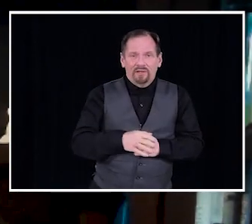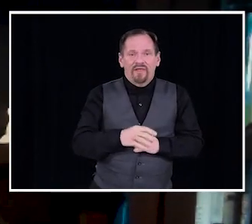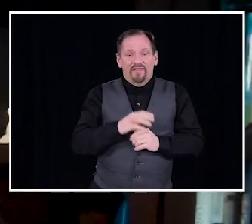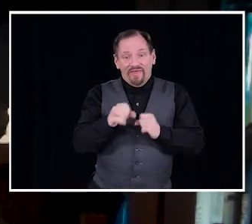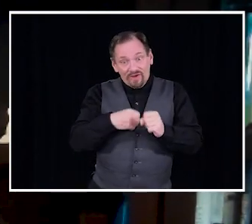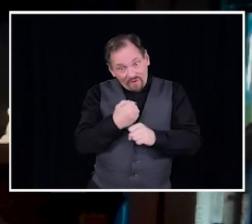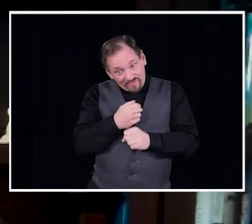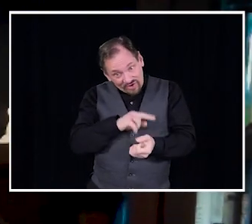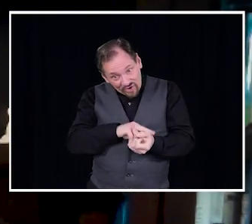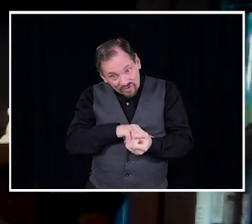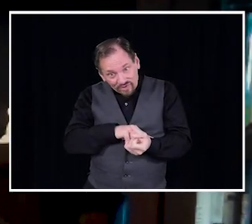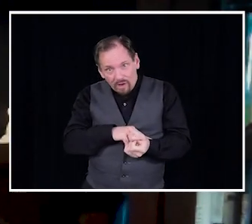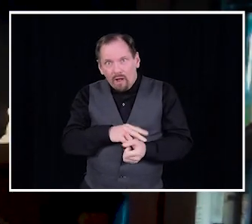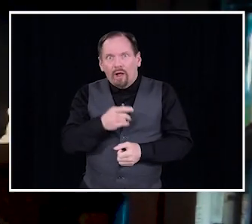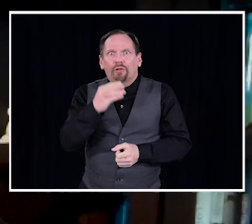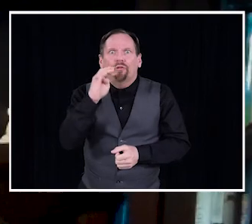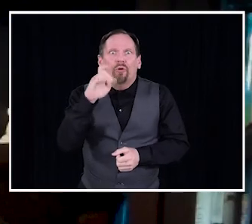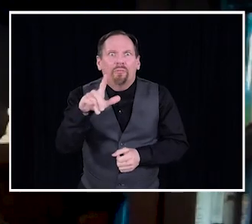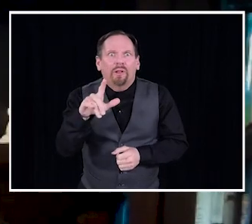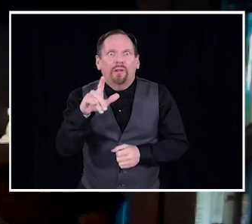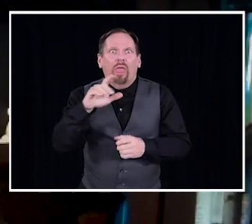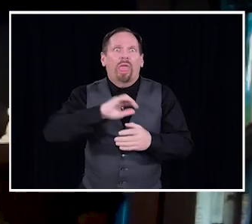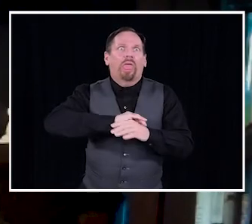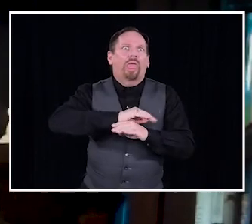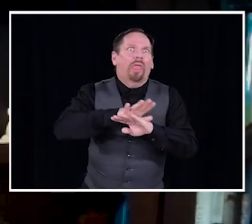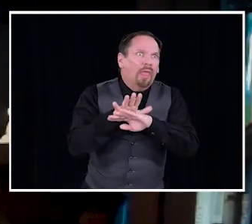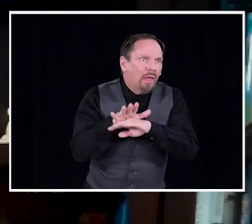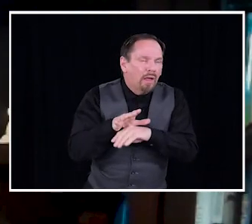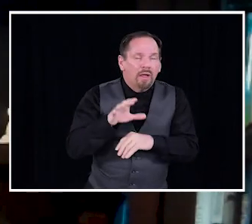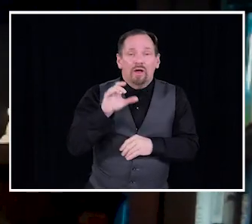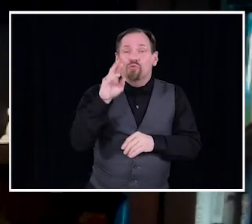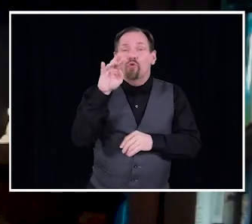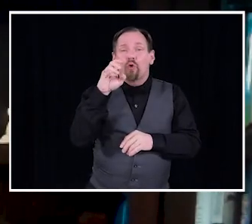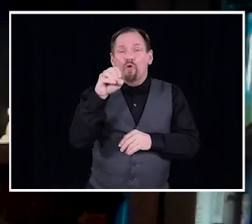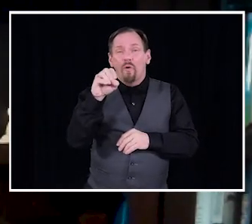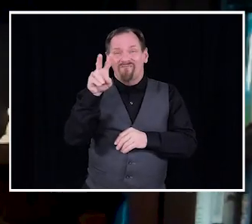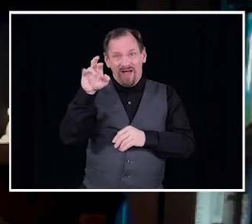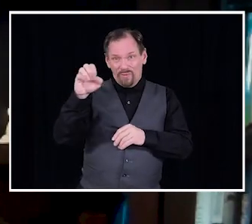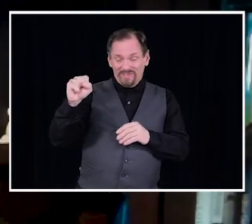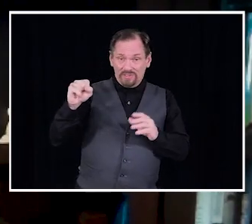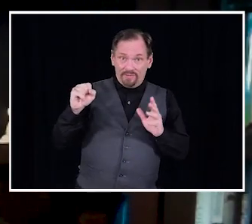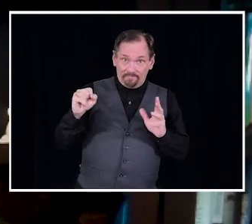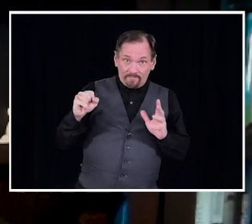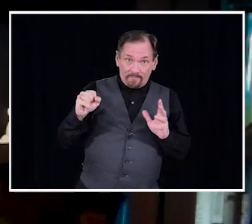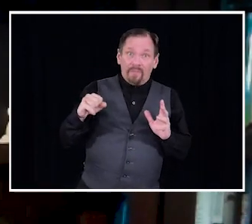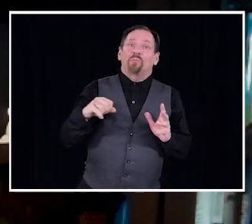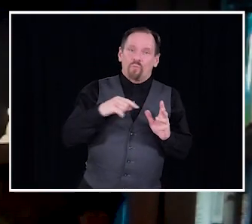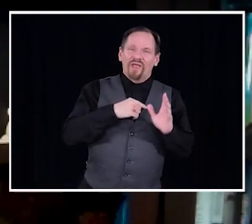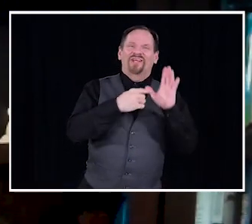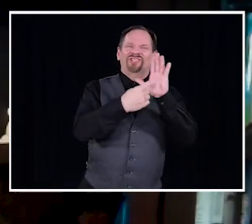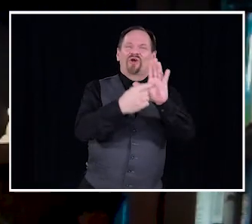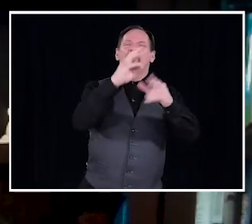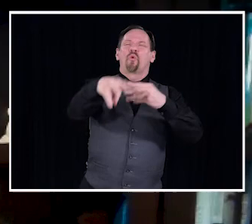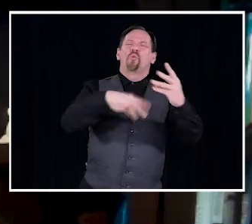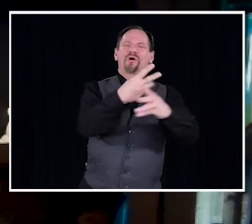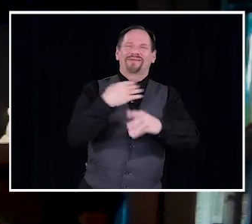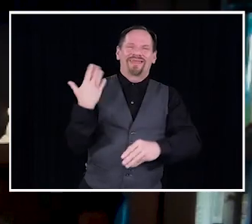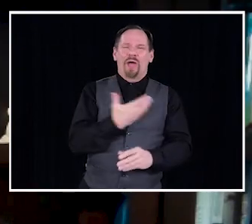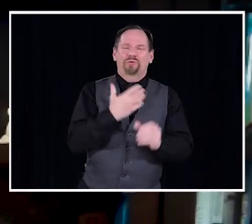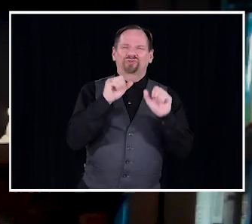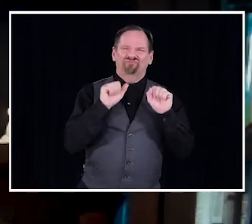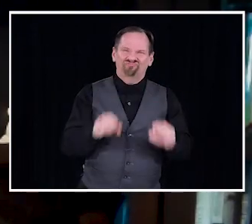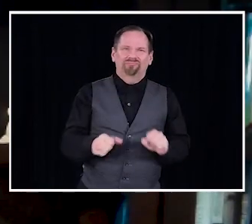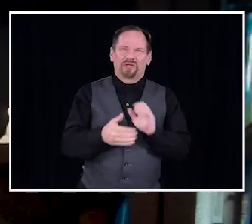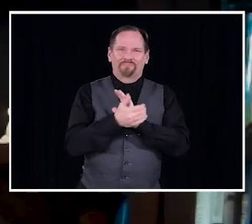of the nurse than a global pandemic. In this time, we can let the world know what the field of nursing really can do. We have